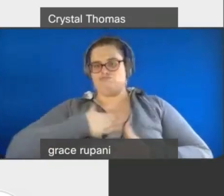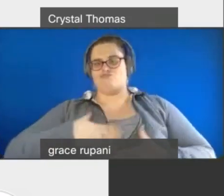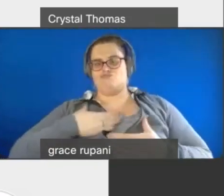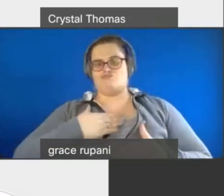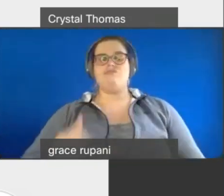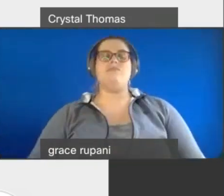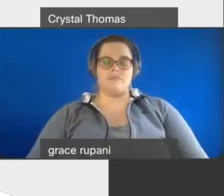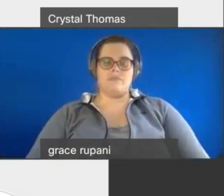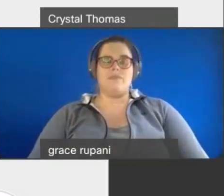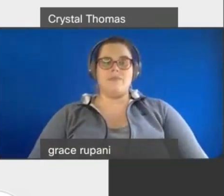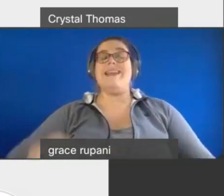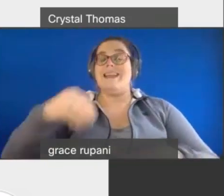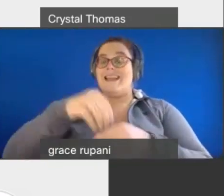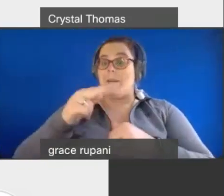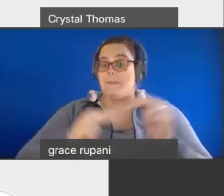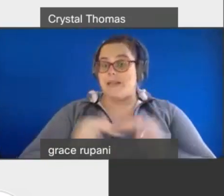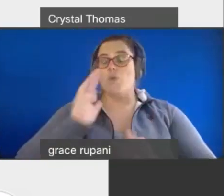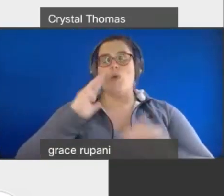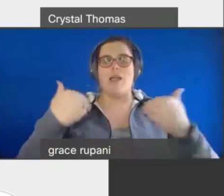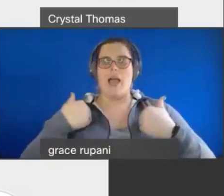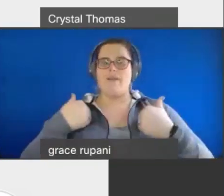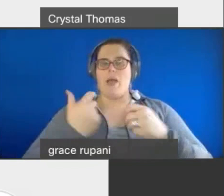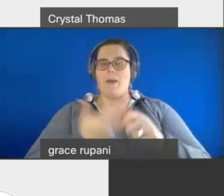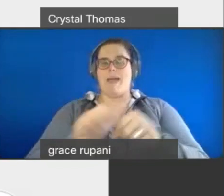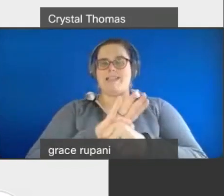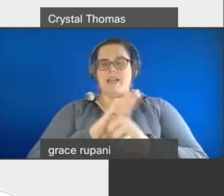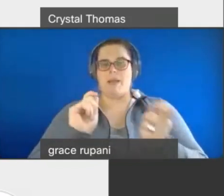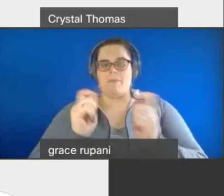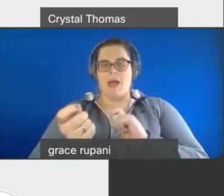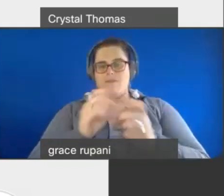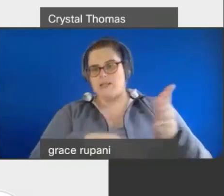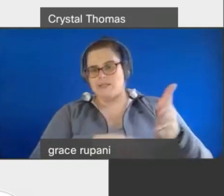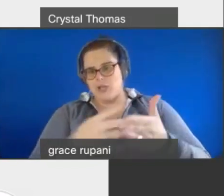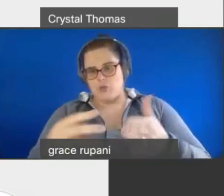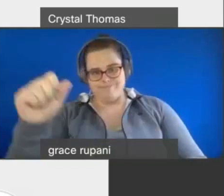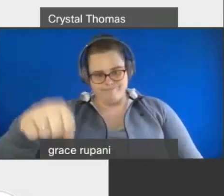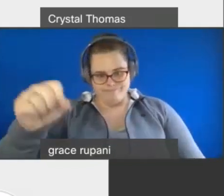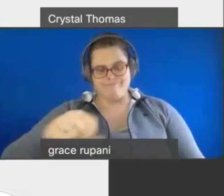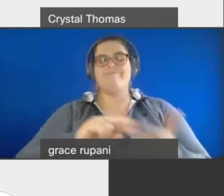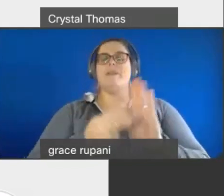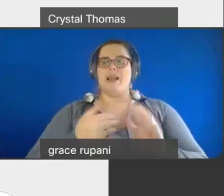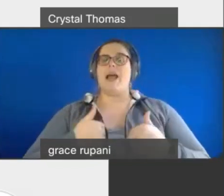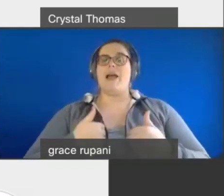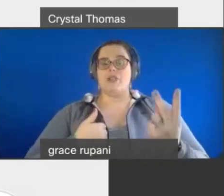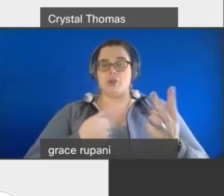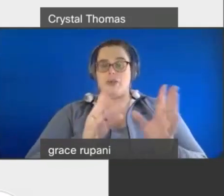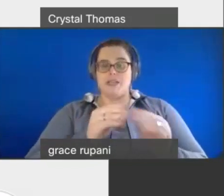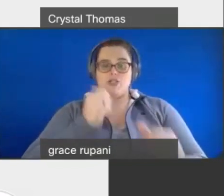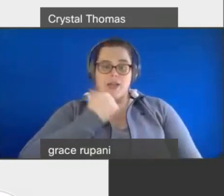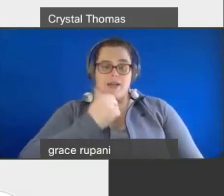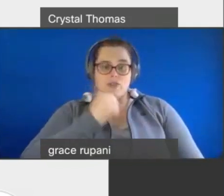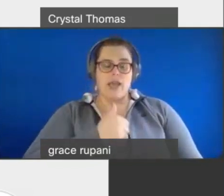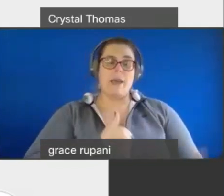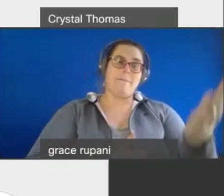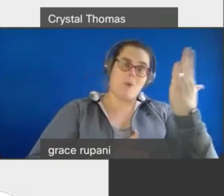have a pandemic era modified schedule, which means we will have 2 sessions per day, morning and afternoon.